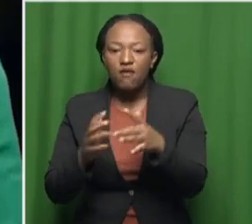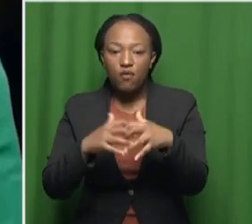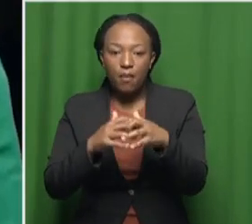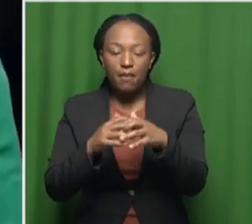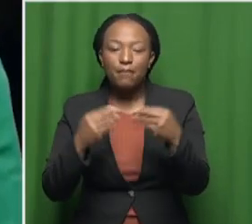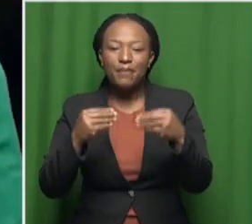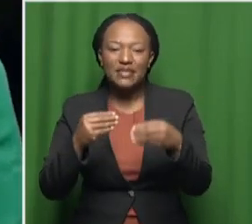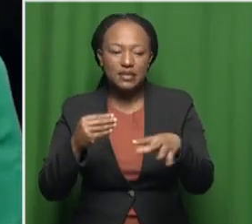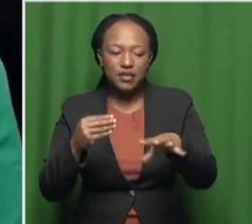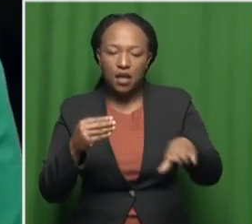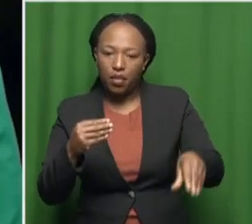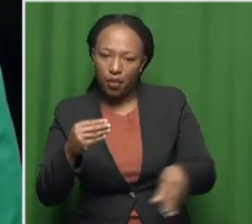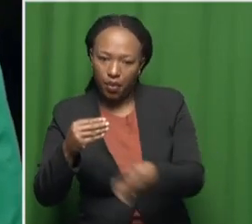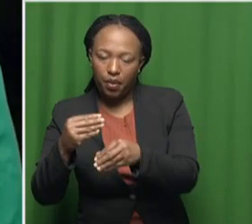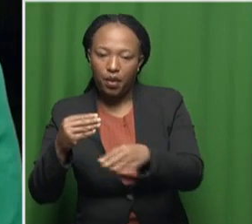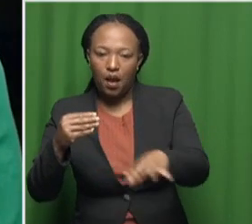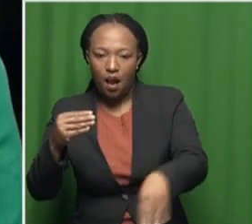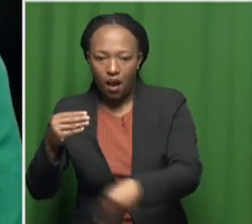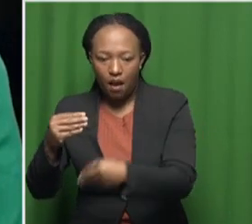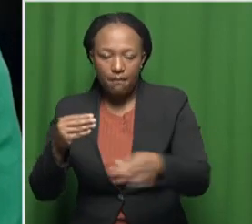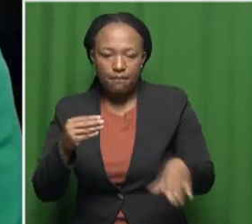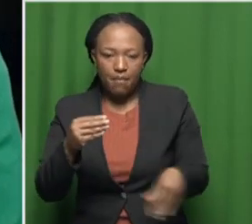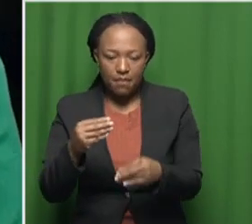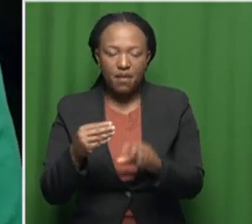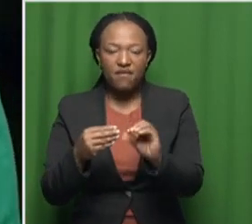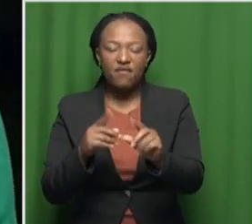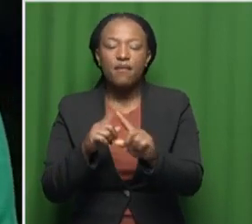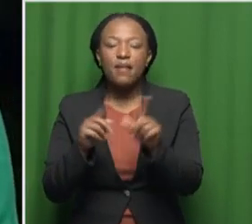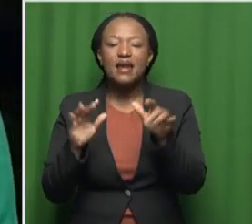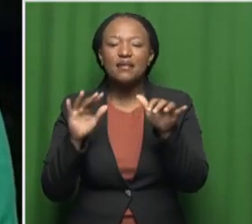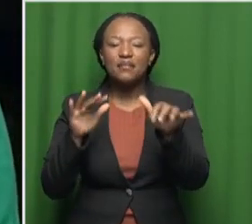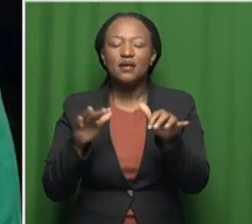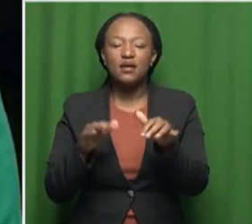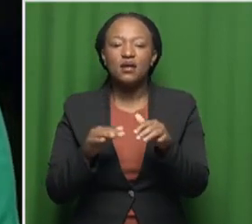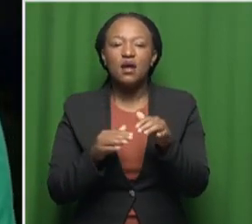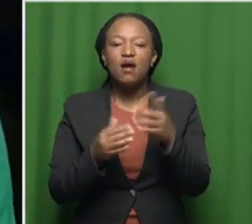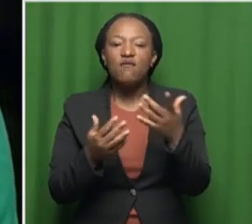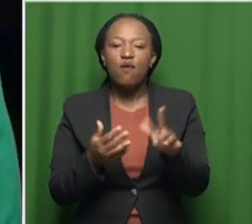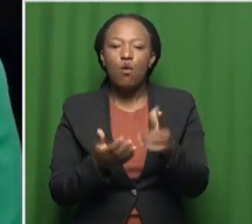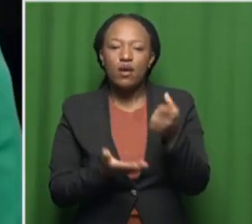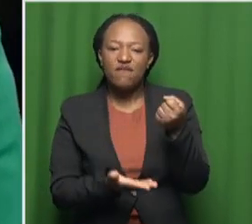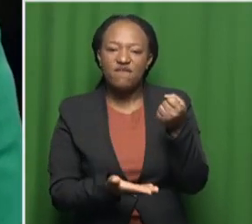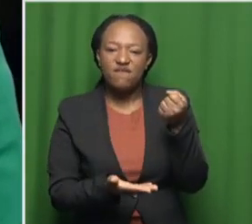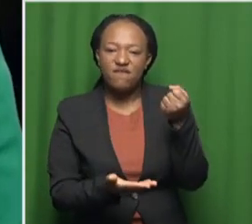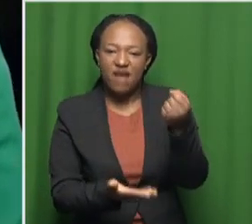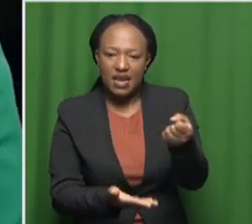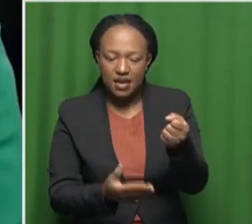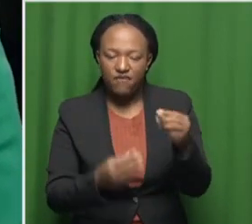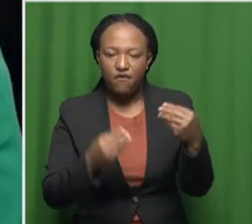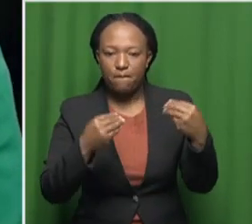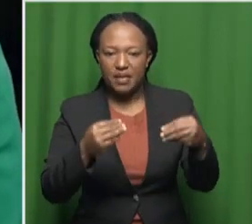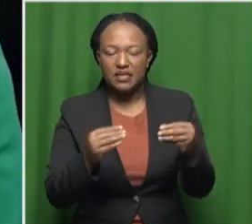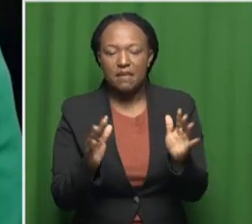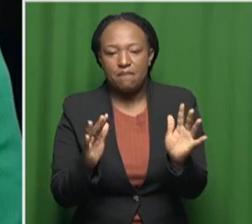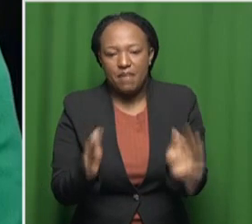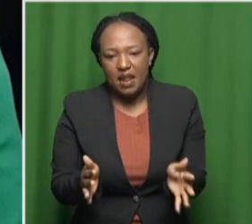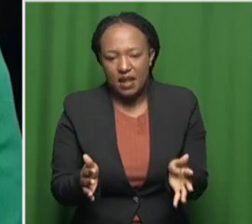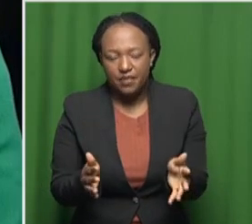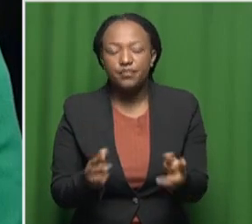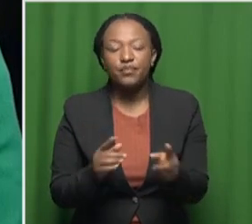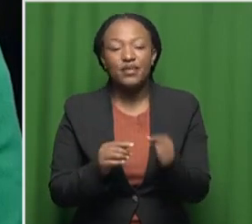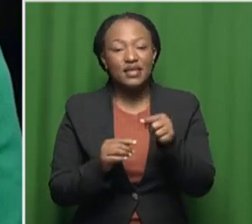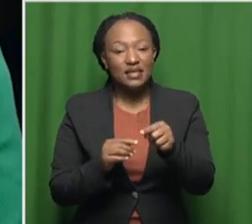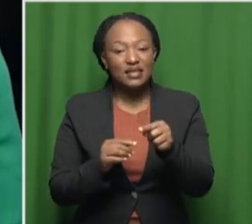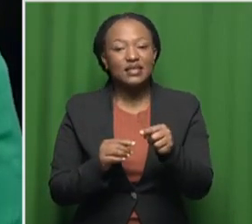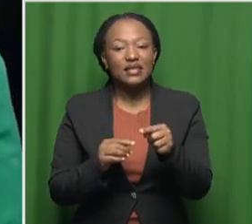small businesses on that side. Whilst people are focusing only on funding mechanisms for small businesses, there's a critical element